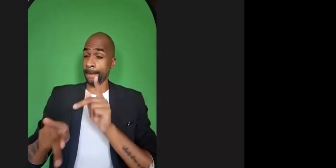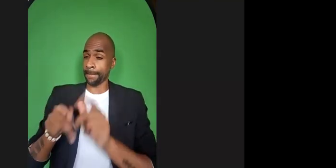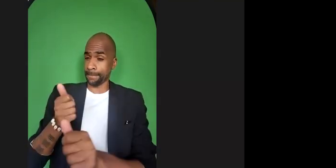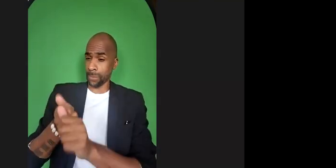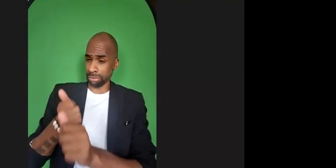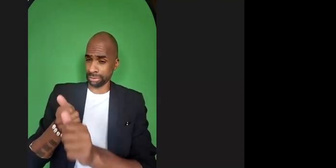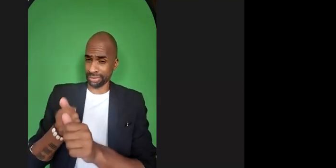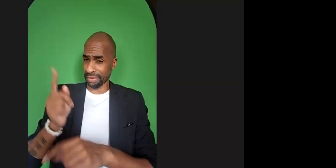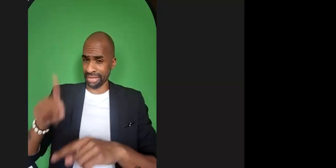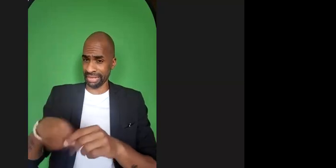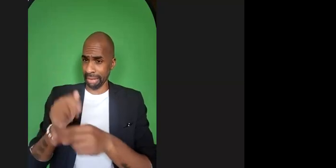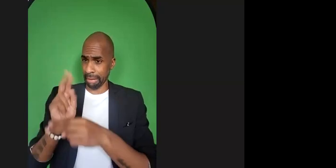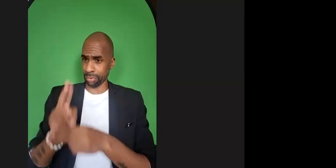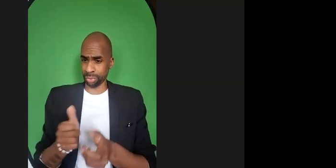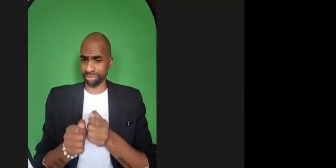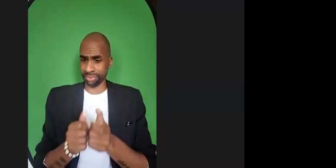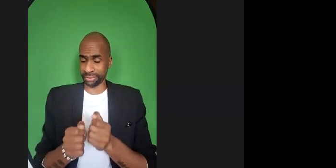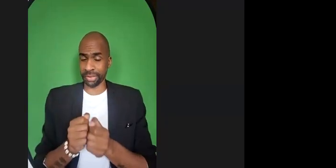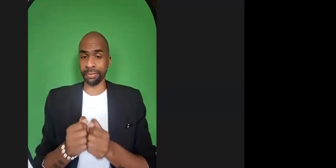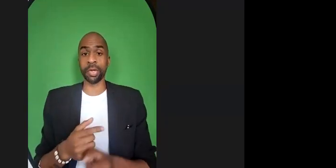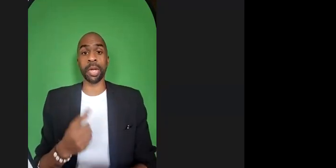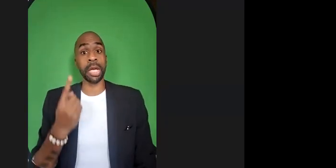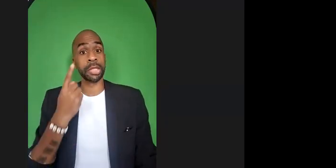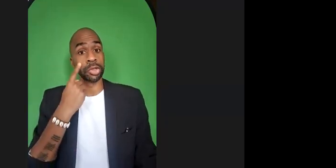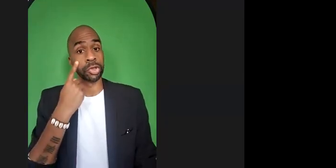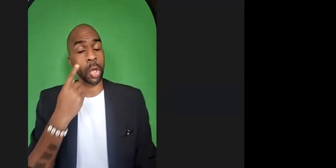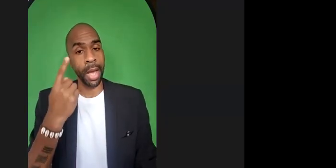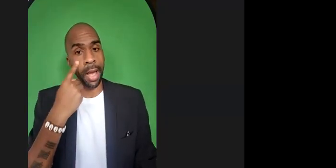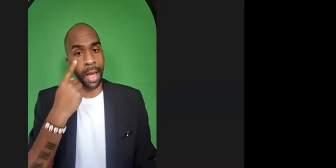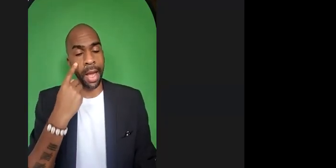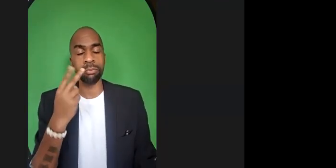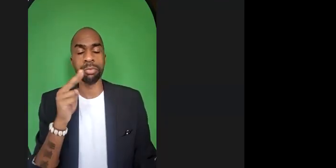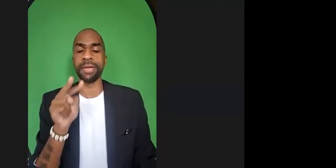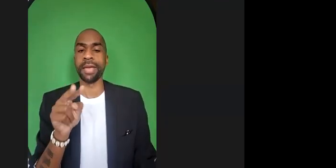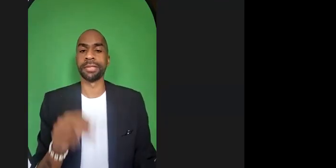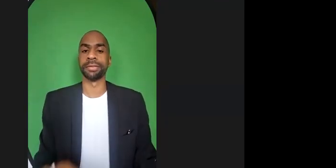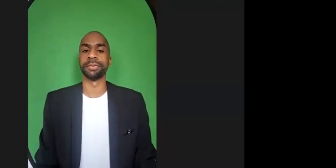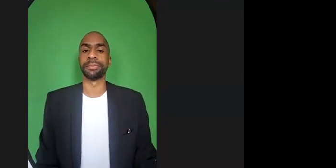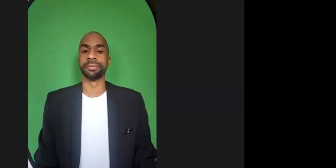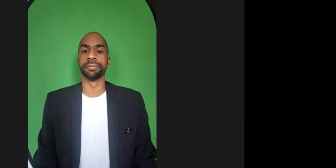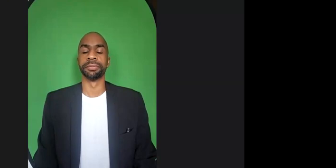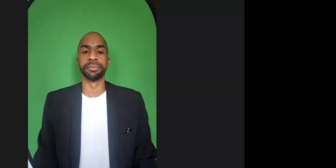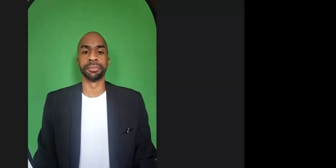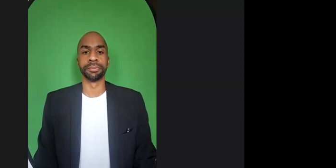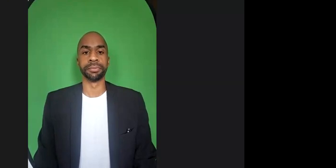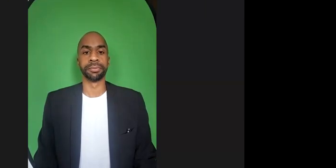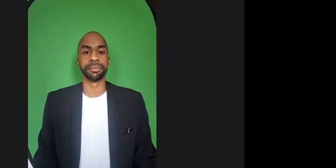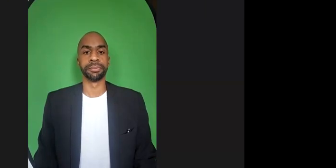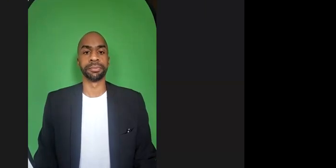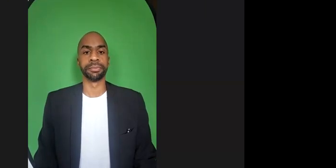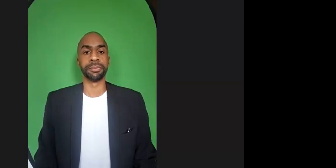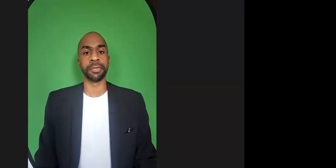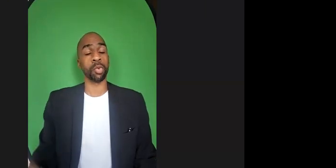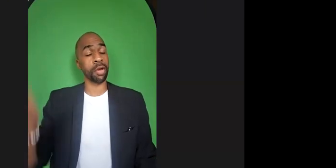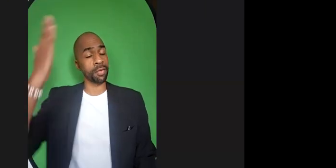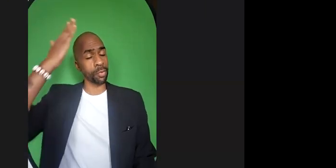may instead use an eye gaze device, which is something that a person wears on their head. It connects with a computer, and